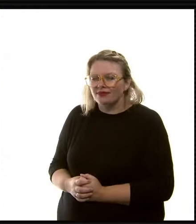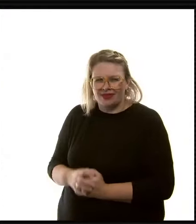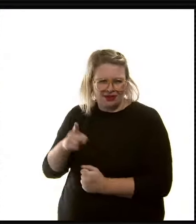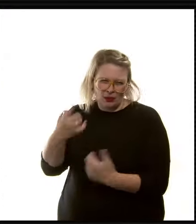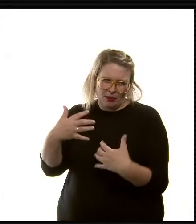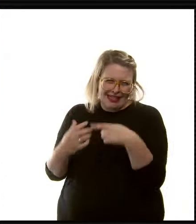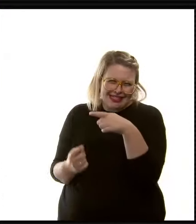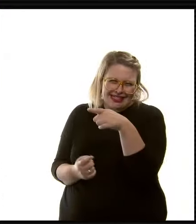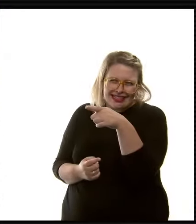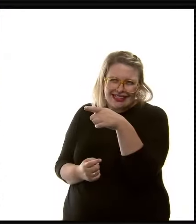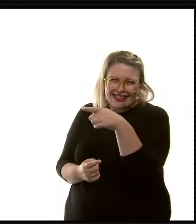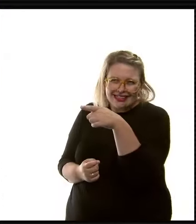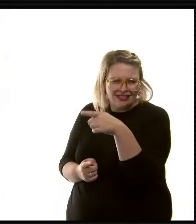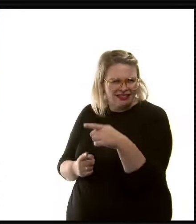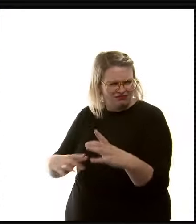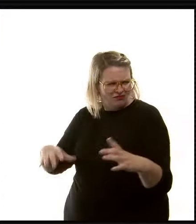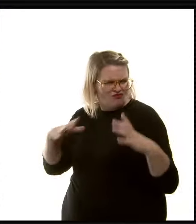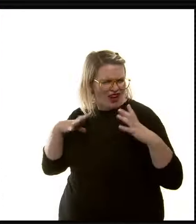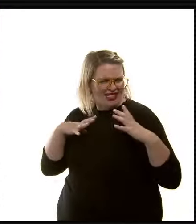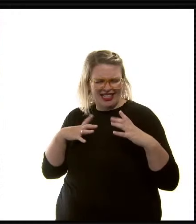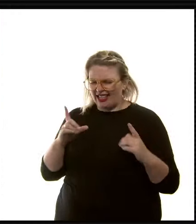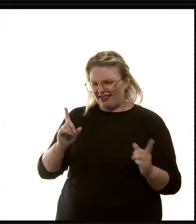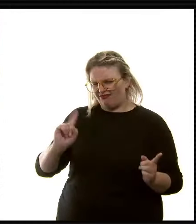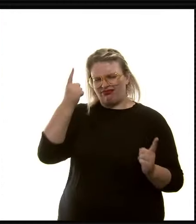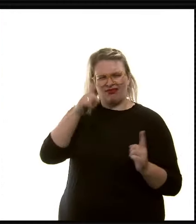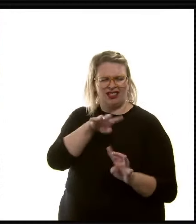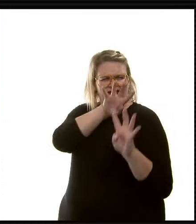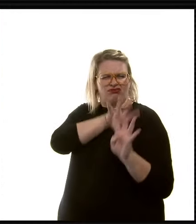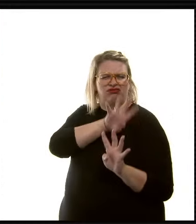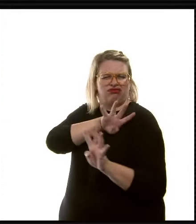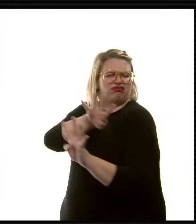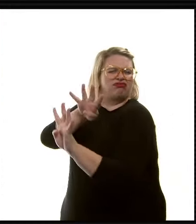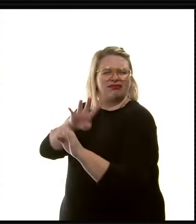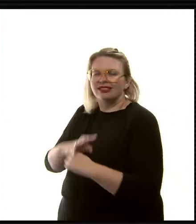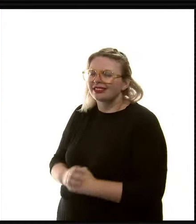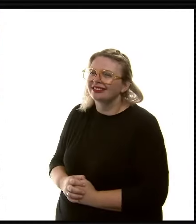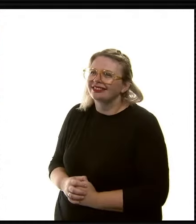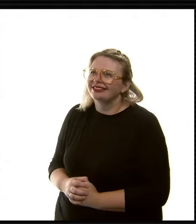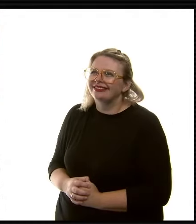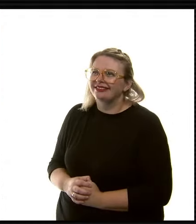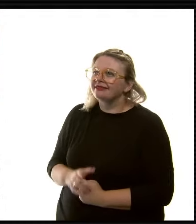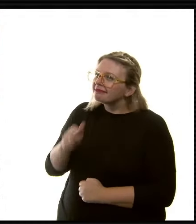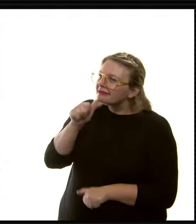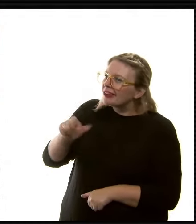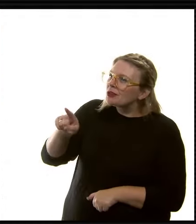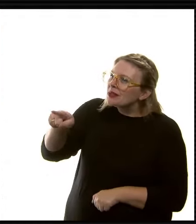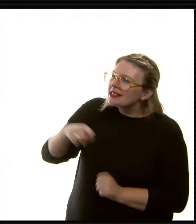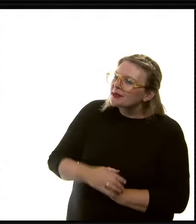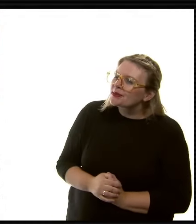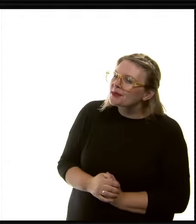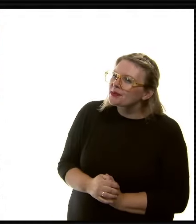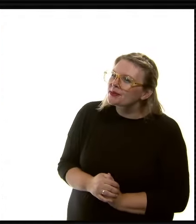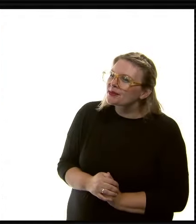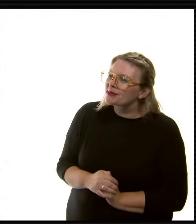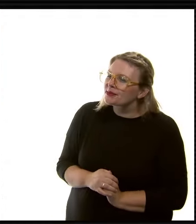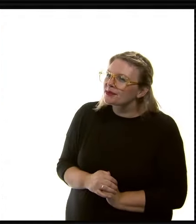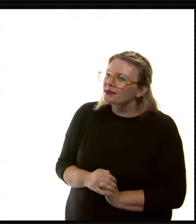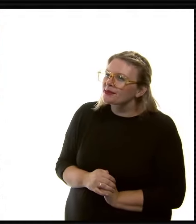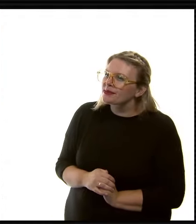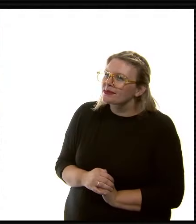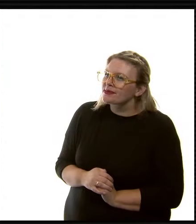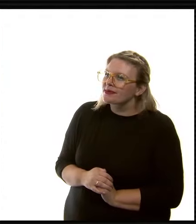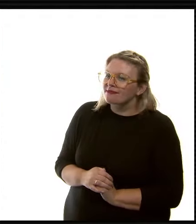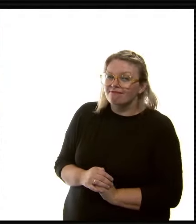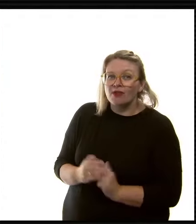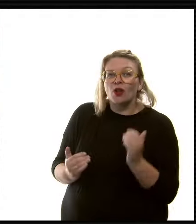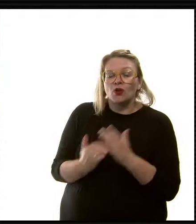amazing, and she's ready to lead the troops where they need to go. Nice, Michael. Yeah, my favorite is this new